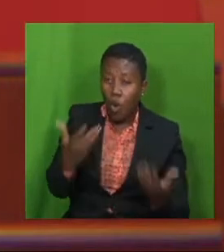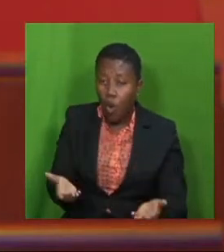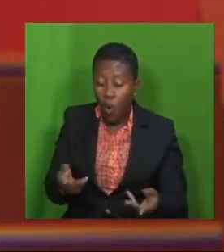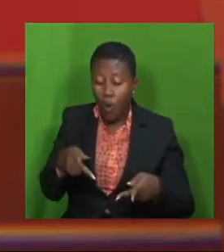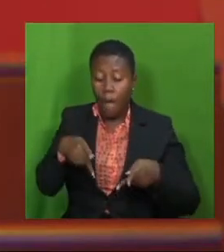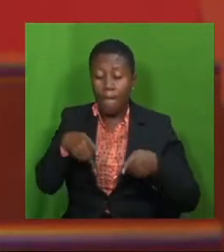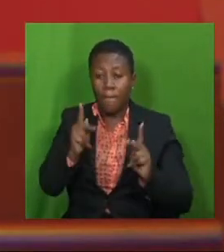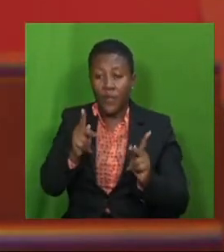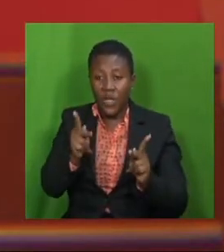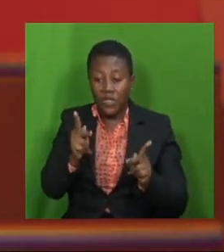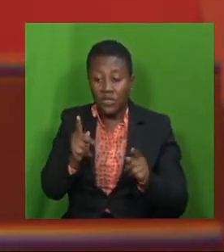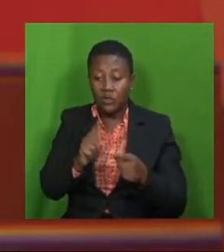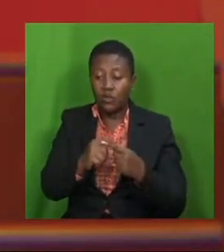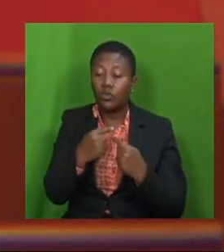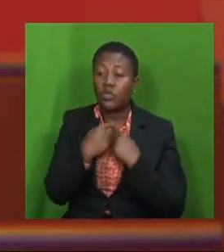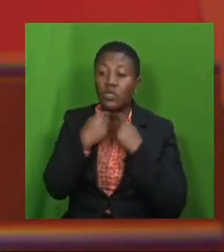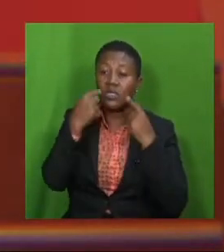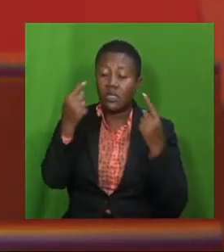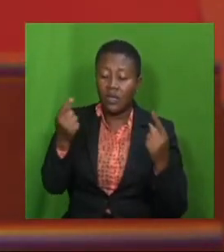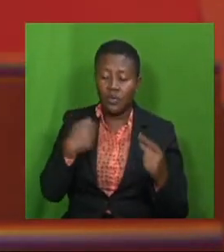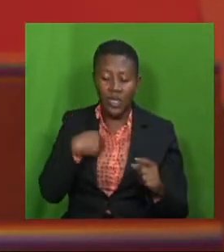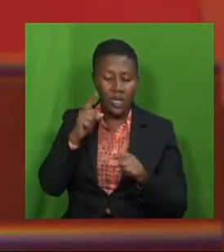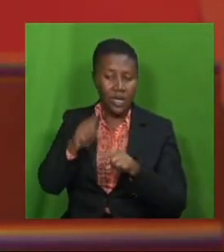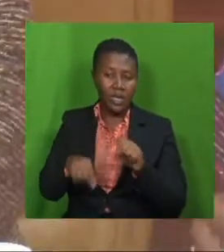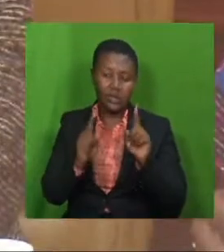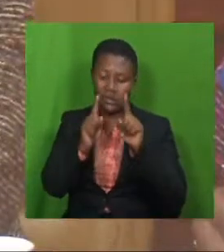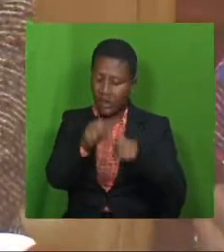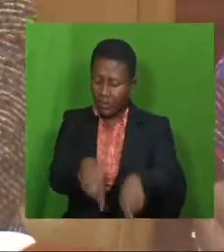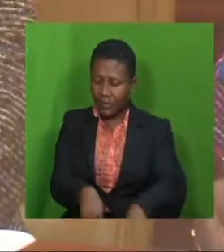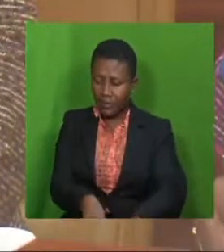remain absent therefrom."